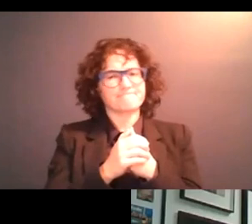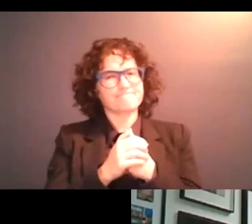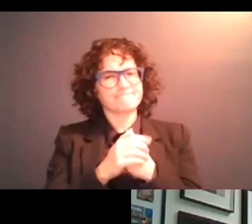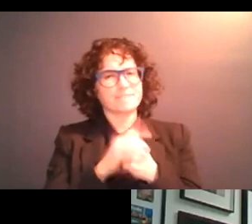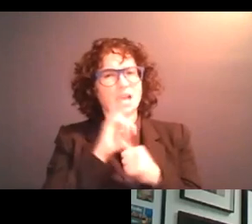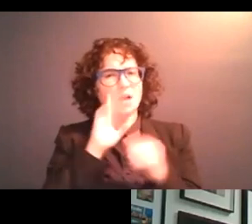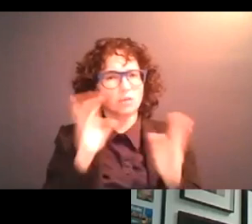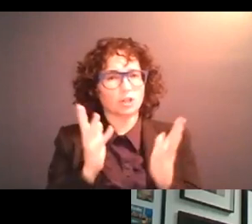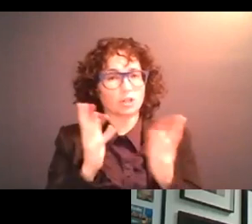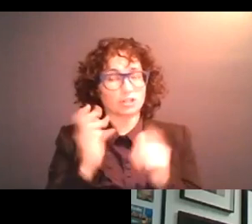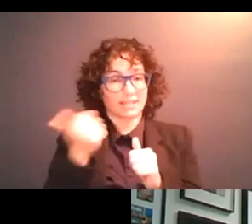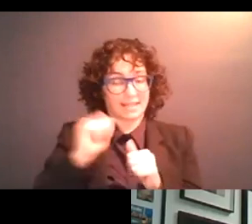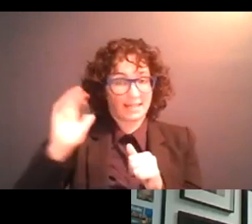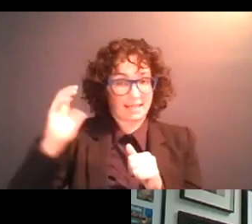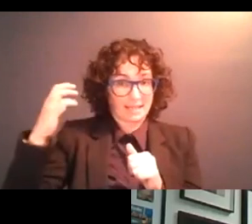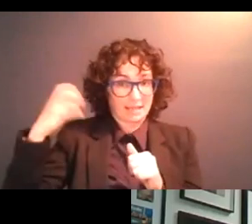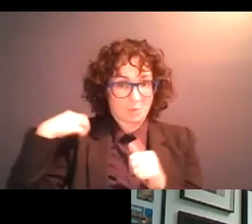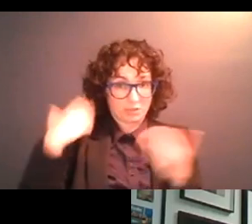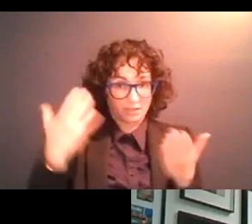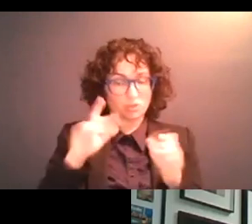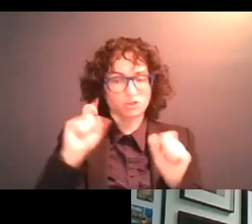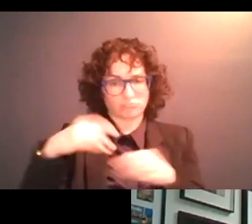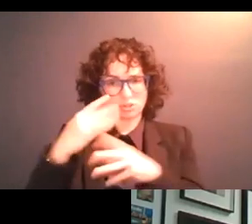any employers that are on this call, go to